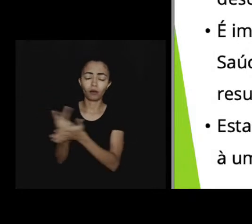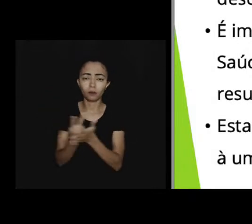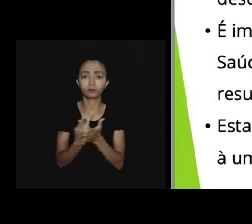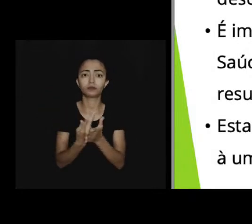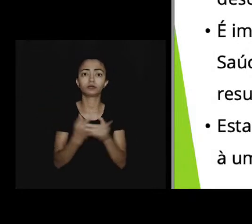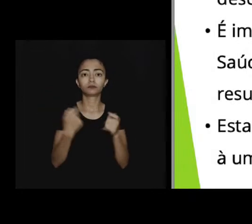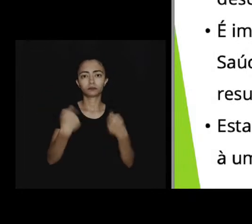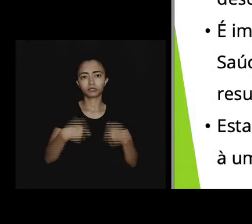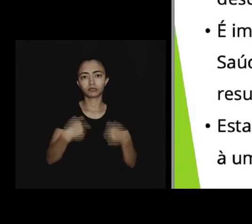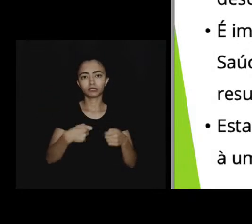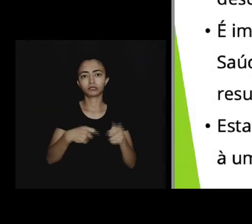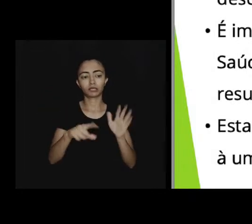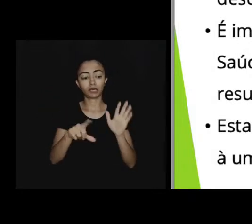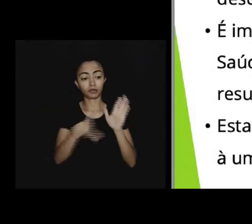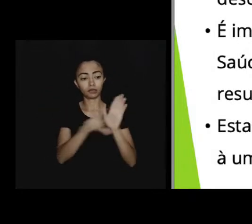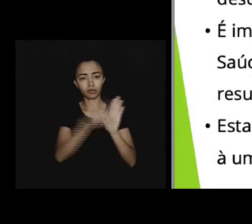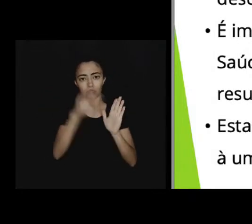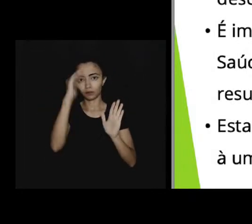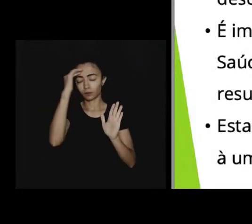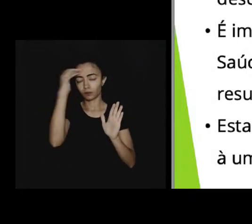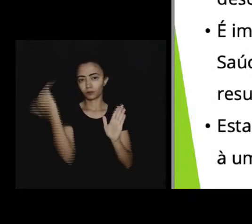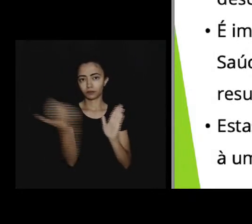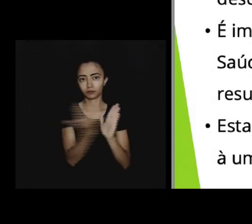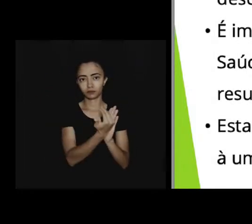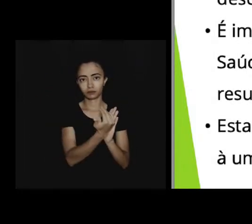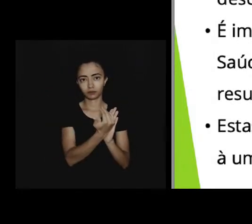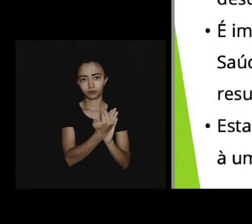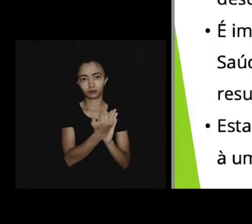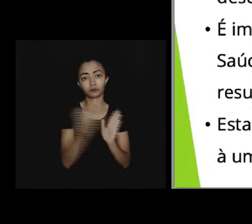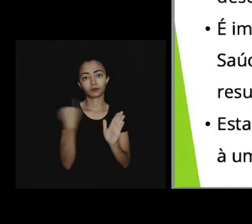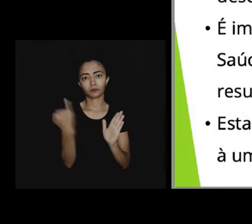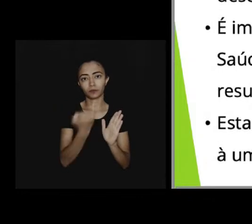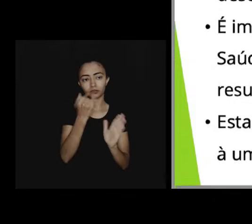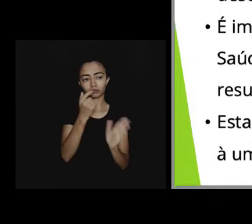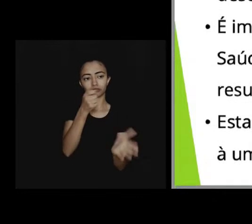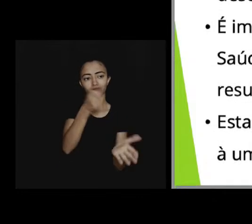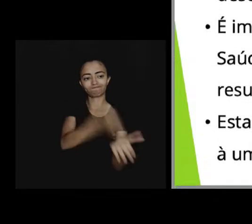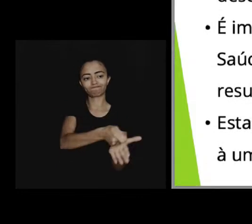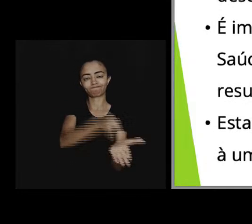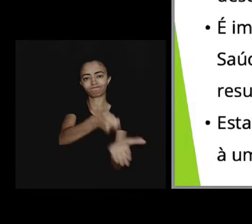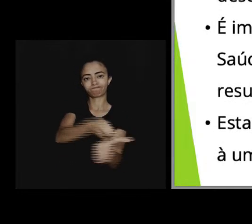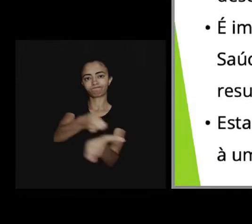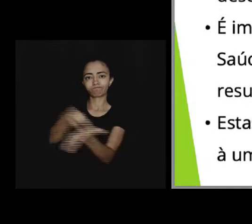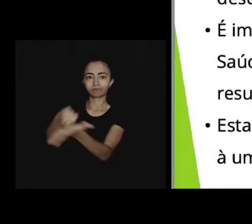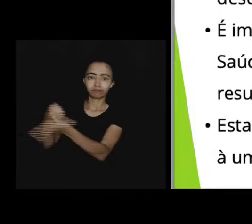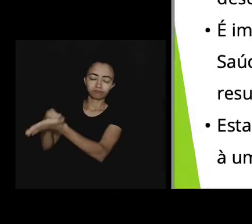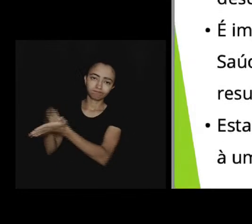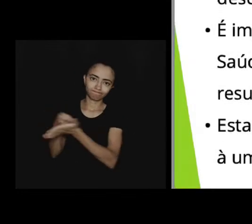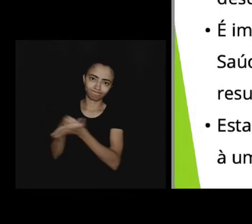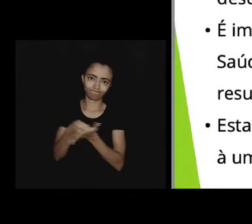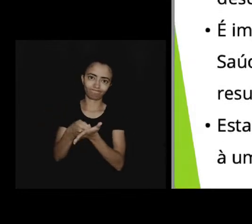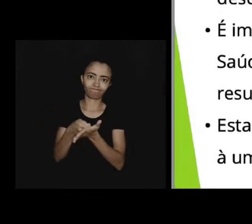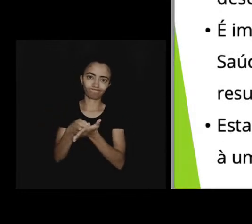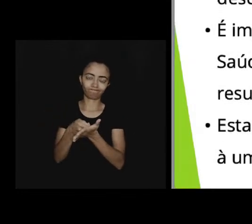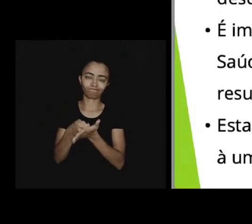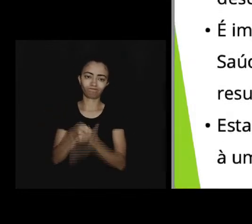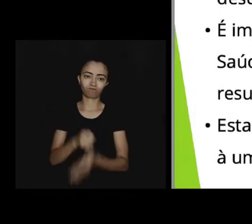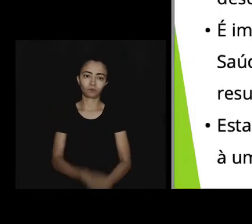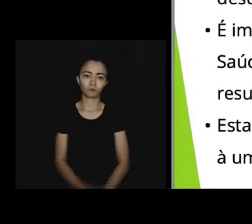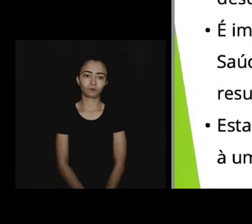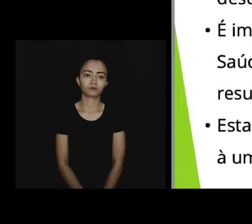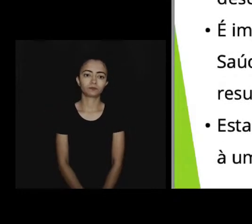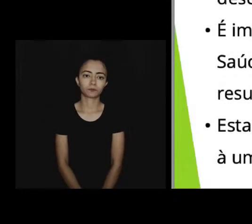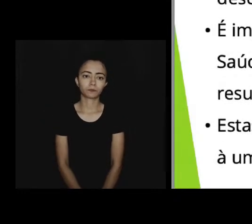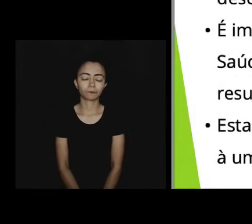infractions that should be punished and should be sorted out and sanctions should be